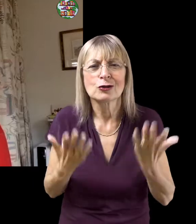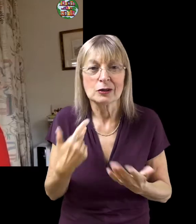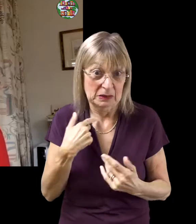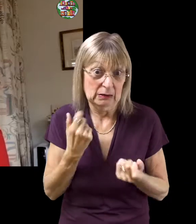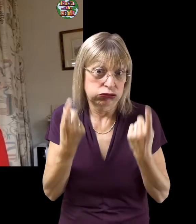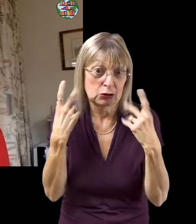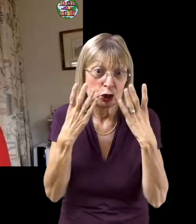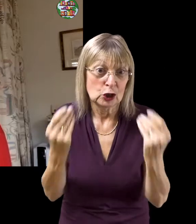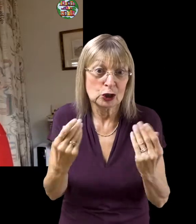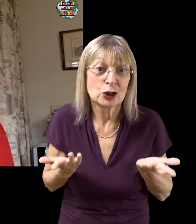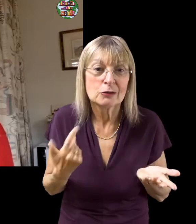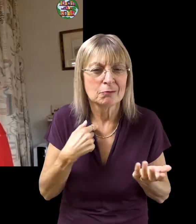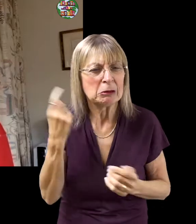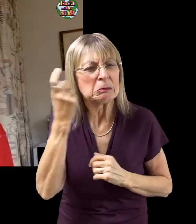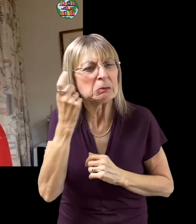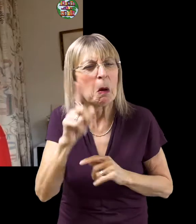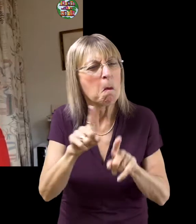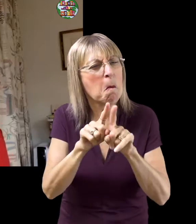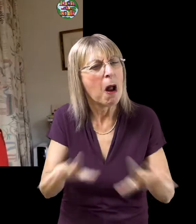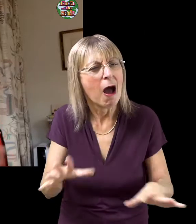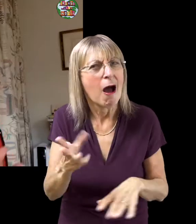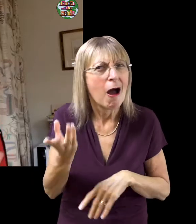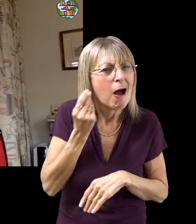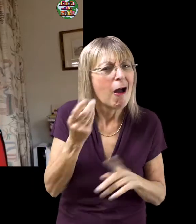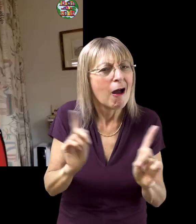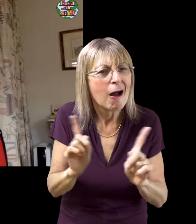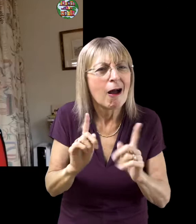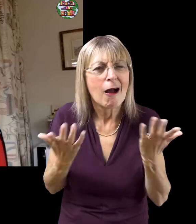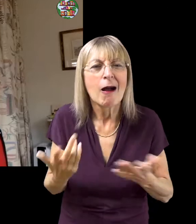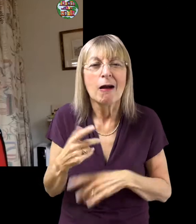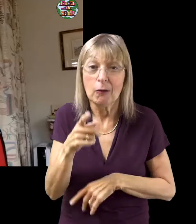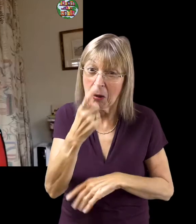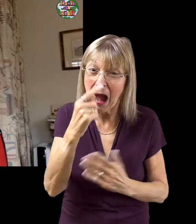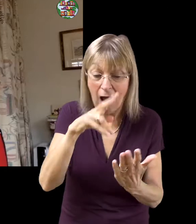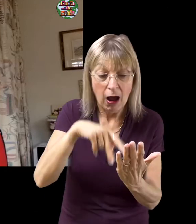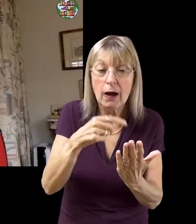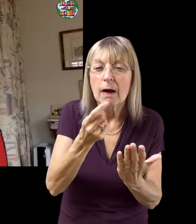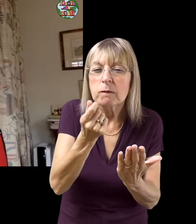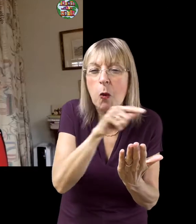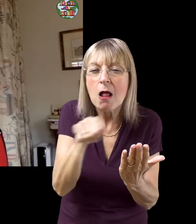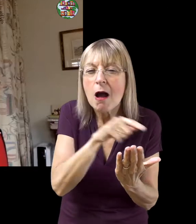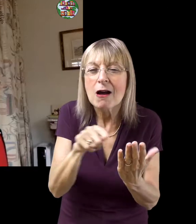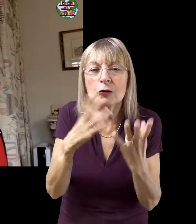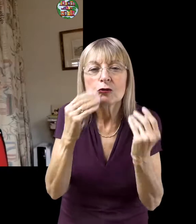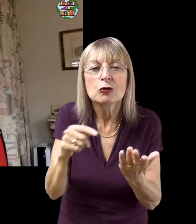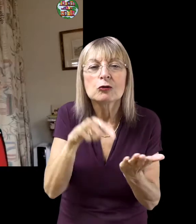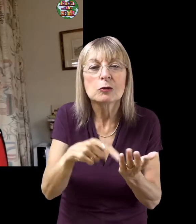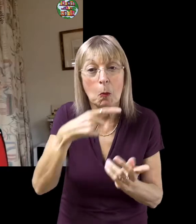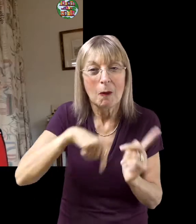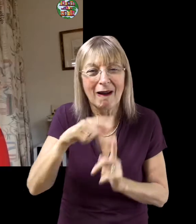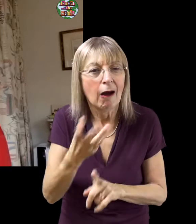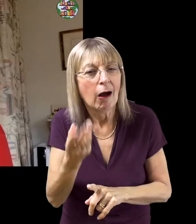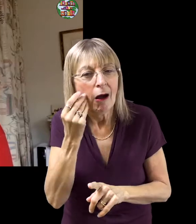understand Dutch. I also don't understand Dutch, and I'm really curious to know just what it sounds like. Just see if you could read just like a couple of lines in the Dutch, just so we